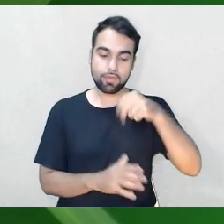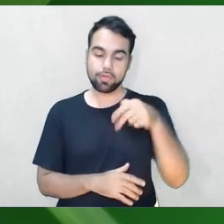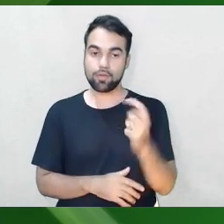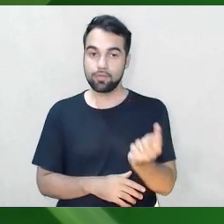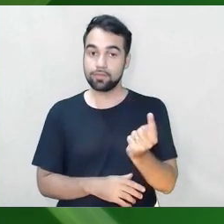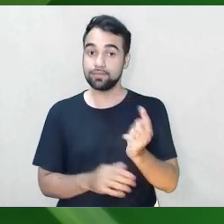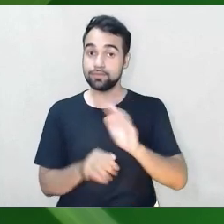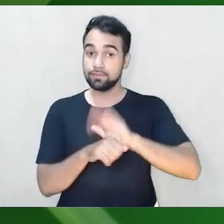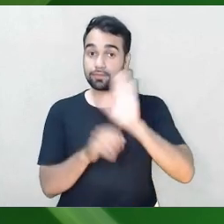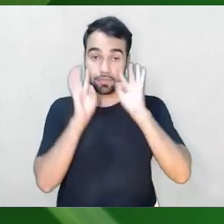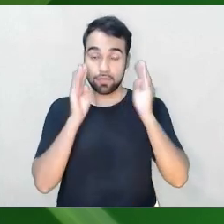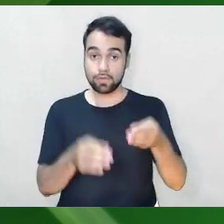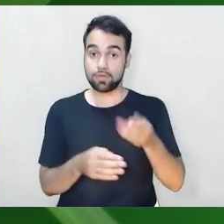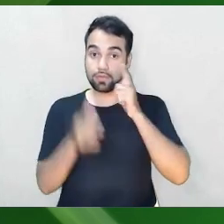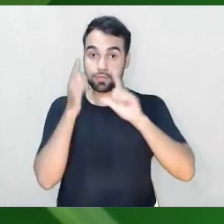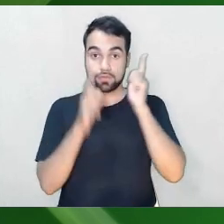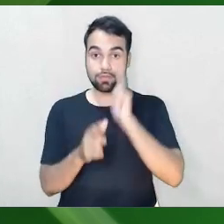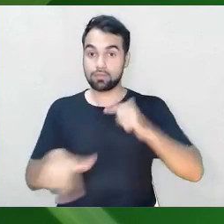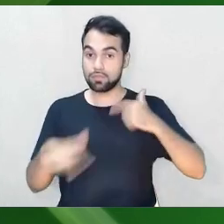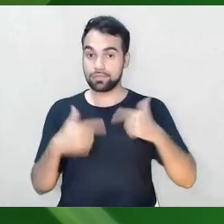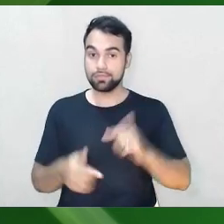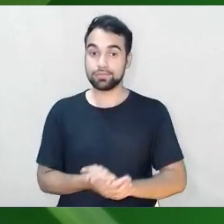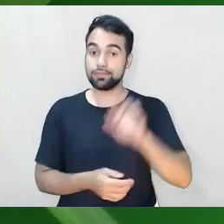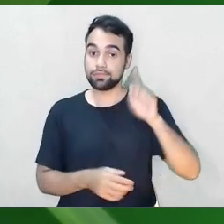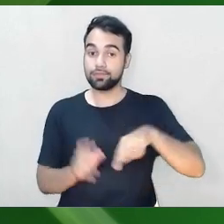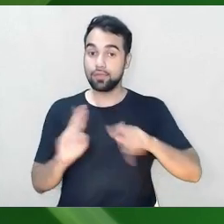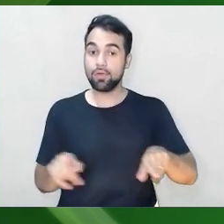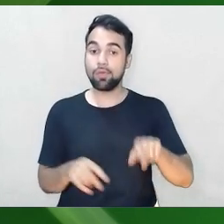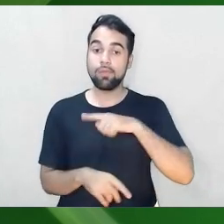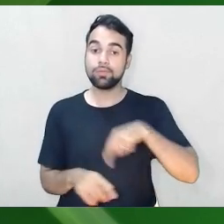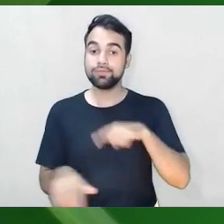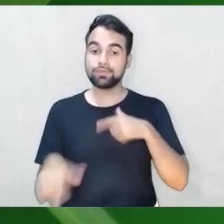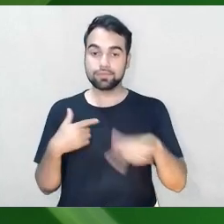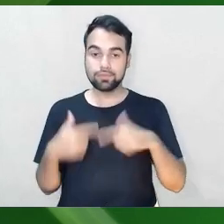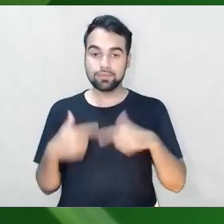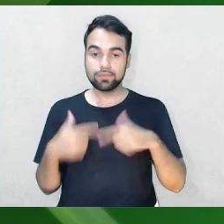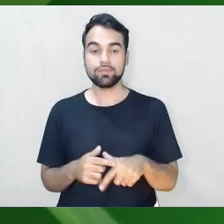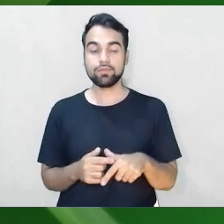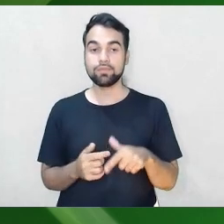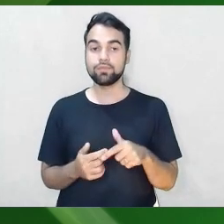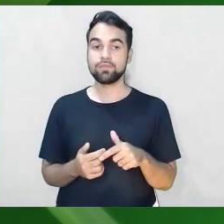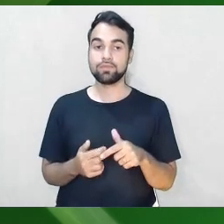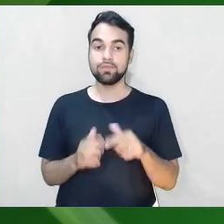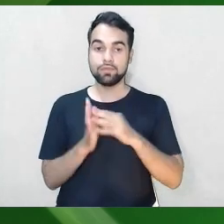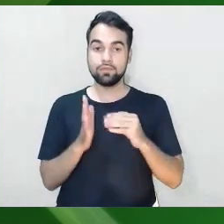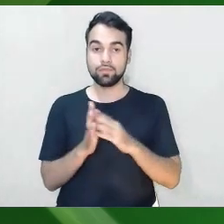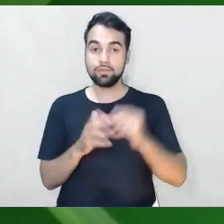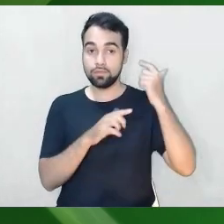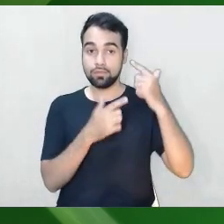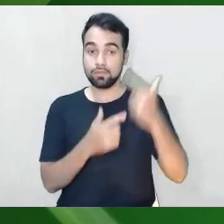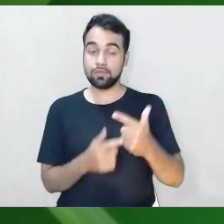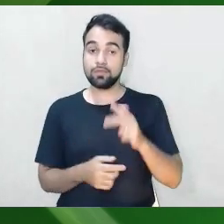solution to get an operational gain. That's the great difference. If we're going to have a model which is traditional, that's